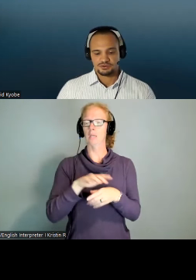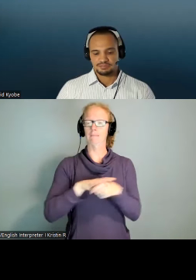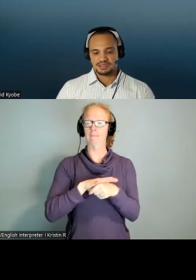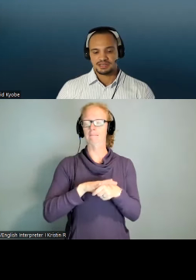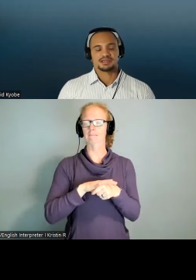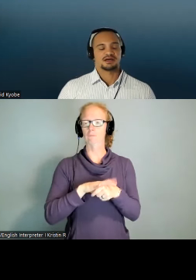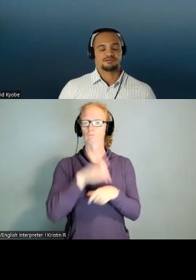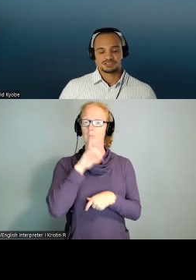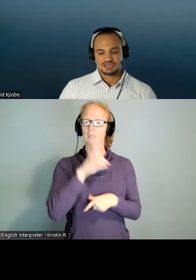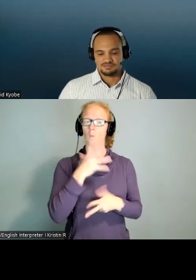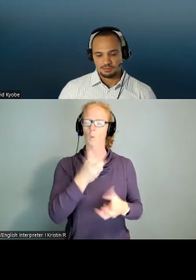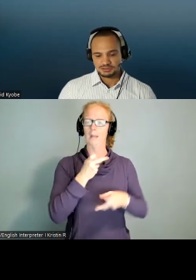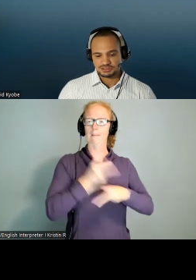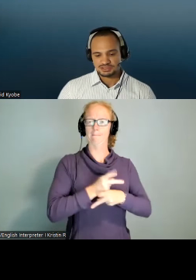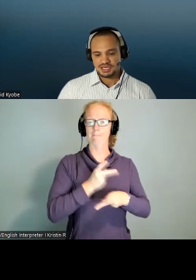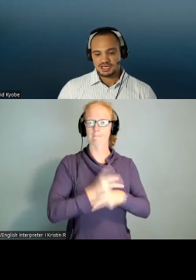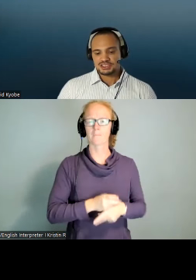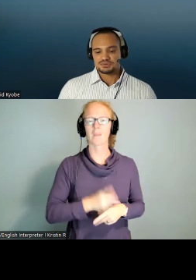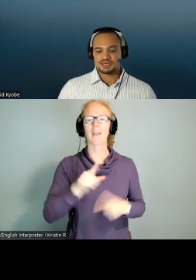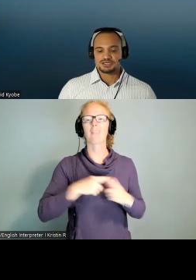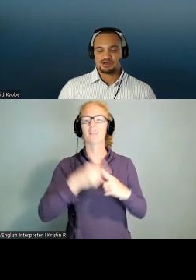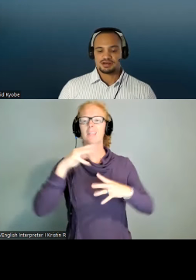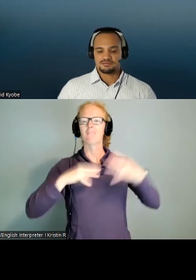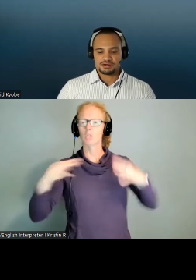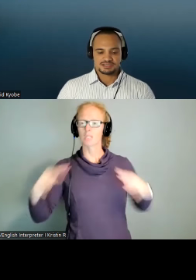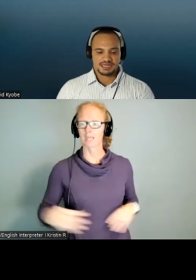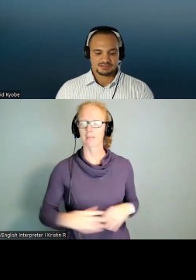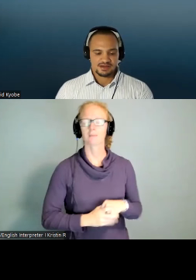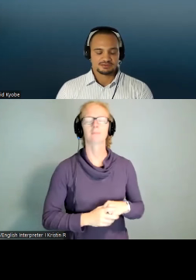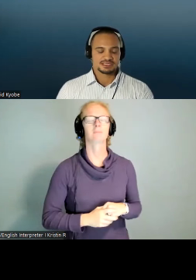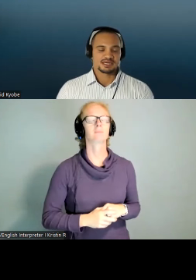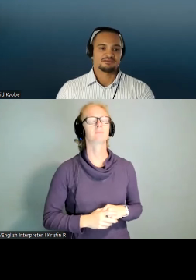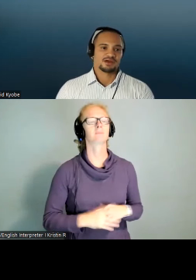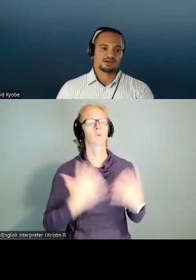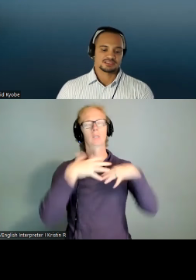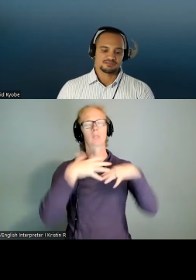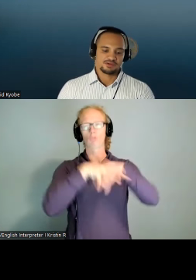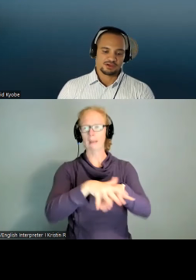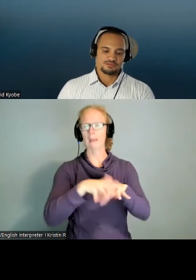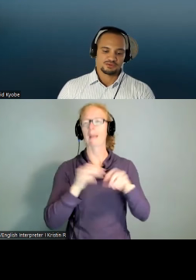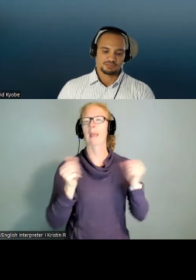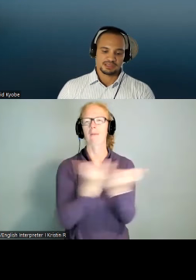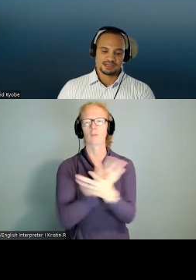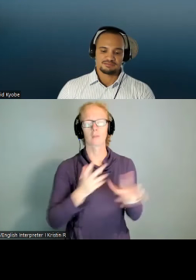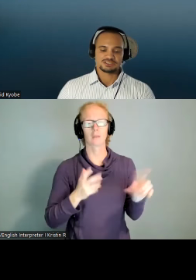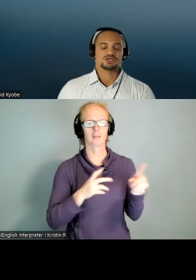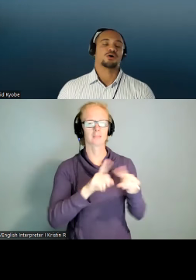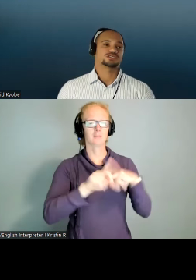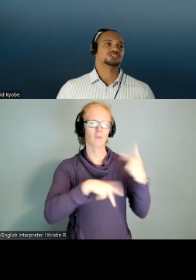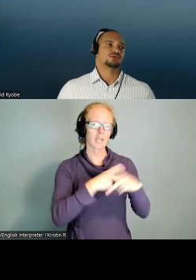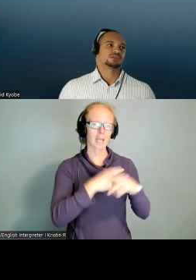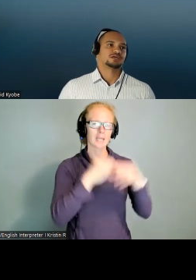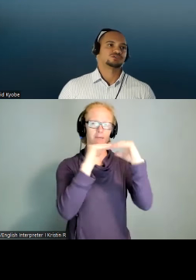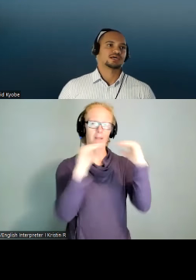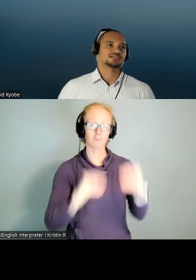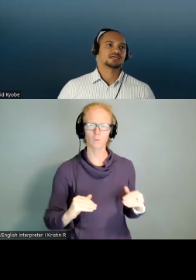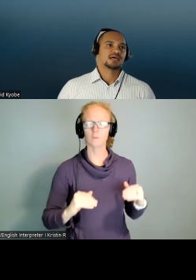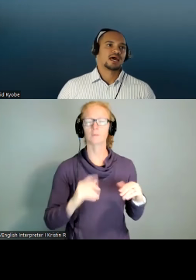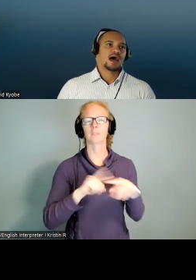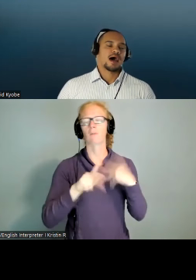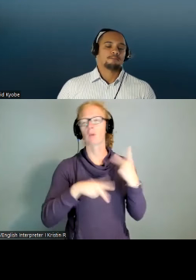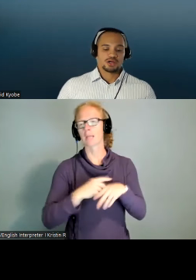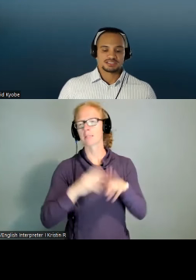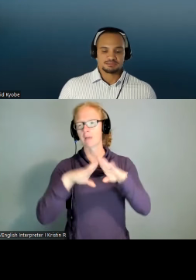housing affordability and the diversity of options. So integrating the various types of housing at varying affordability levels, not only to